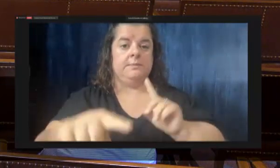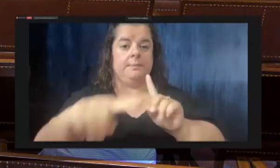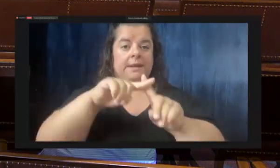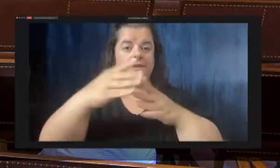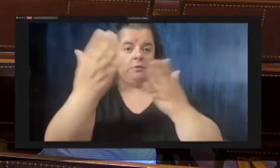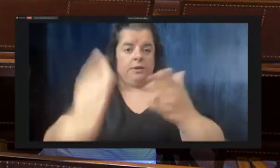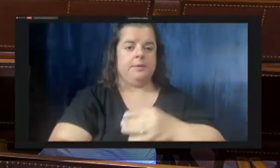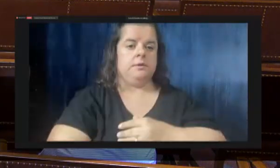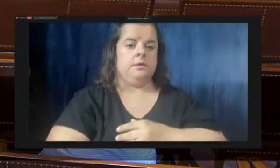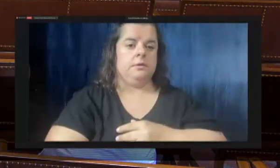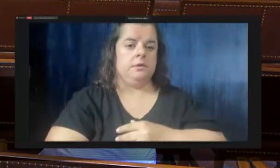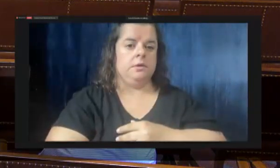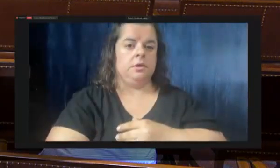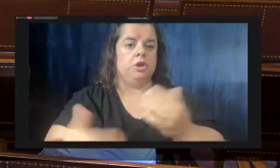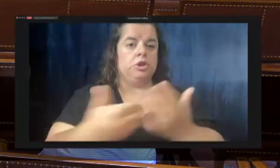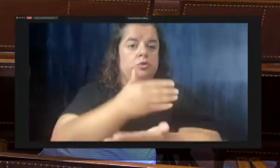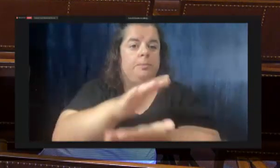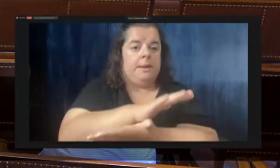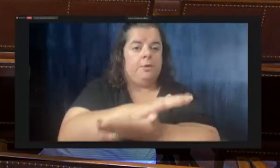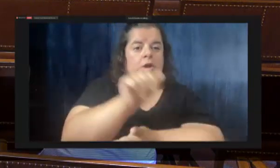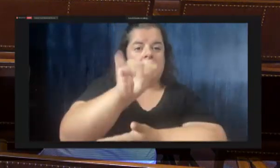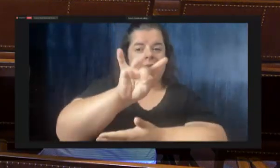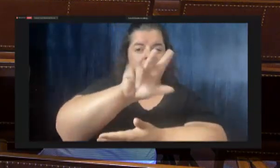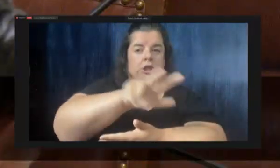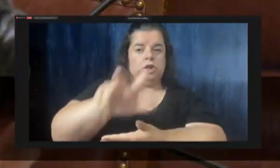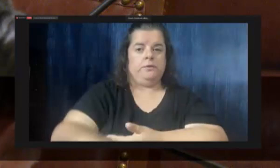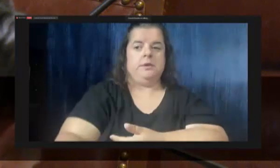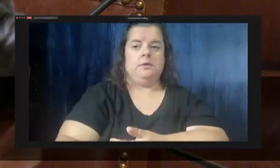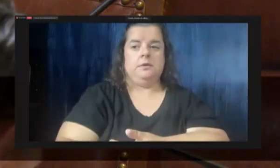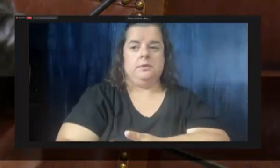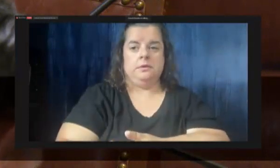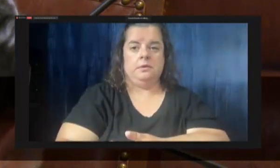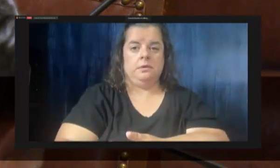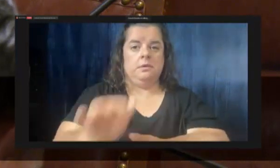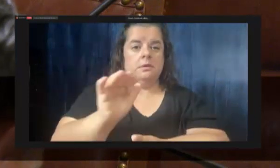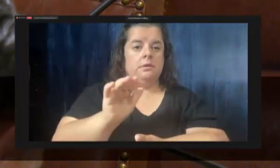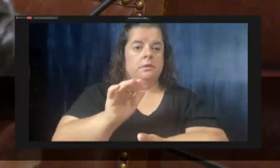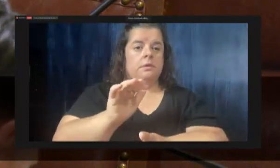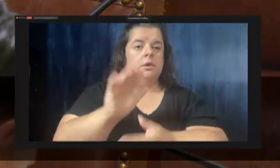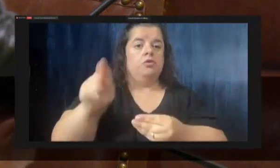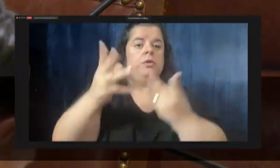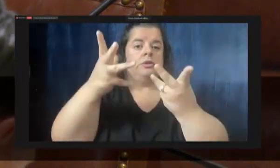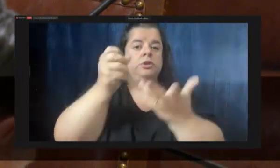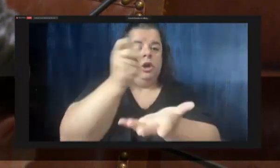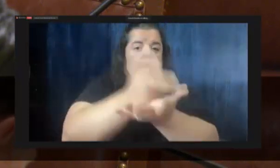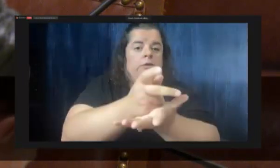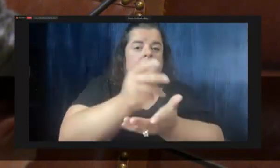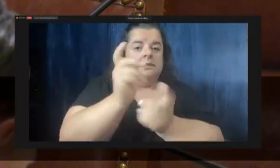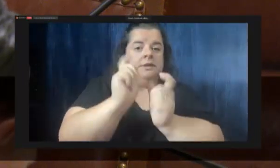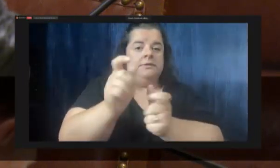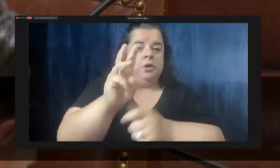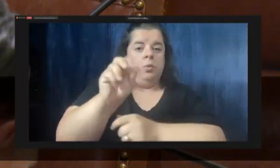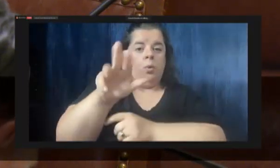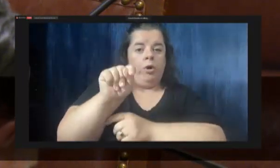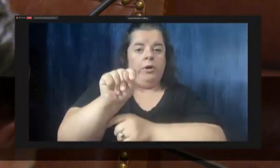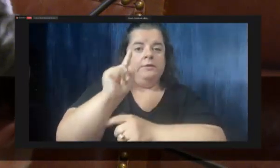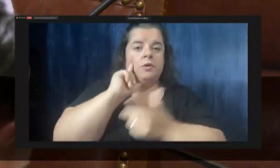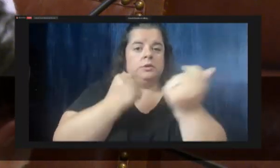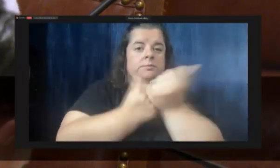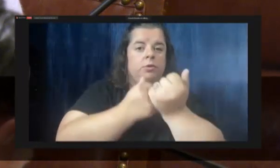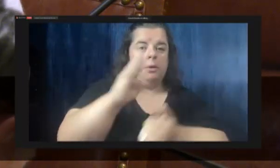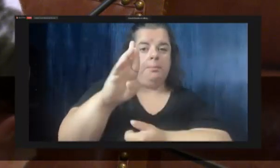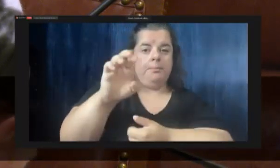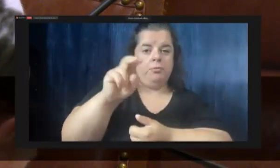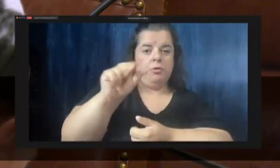takes us to our new paper, Bill 1833. Bill 1833. Resolution authorizing the issuance of a warrant in favor of